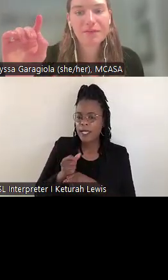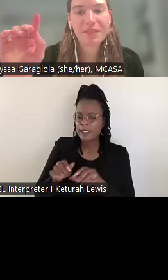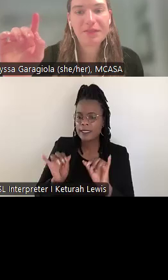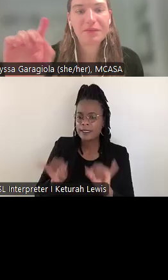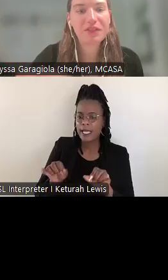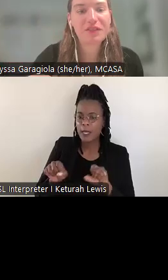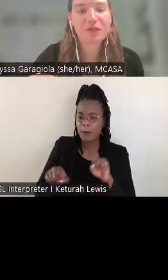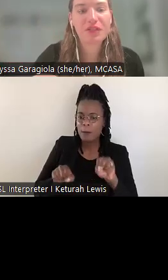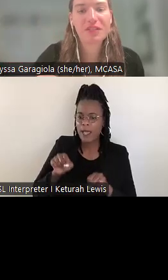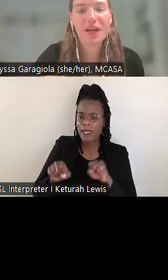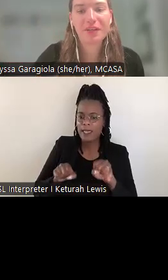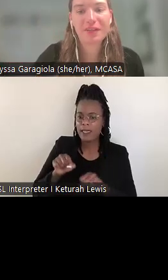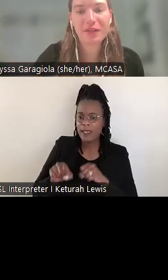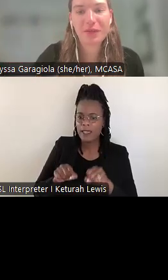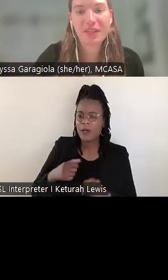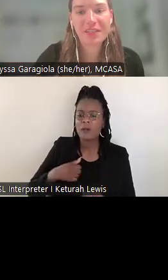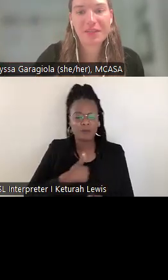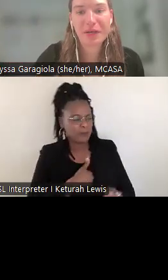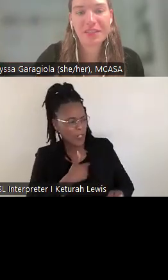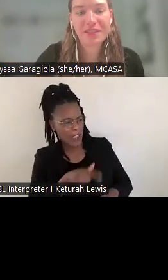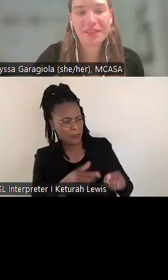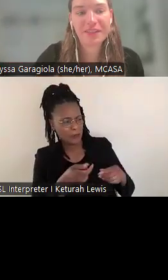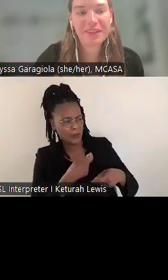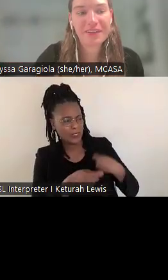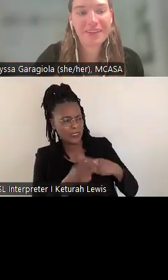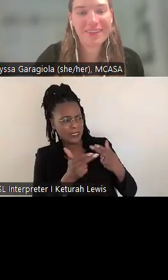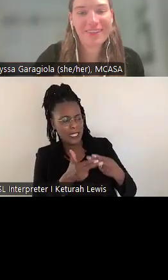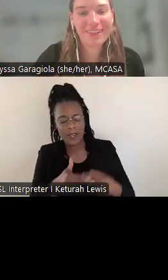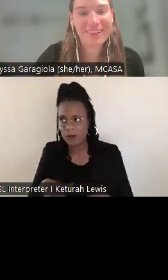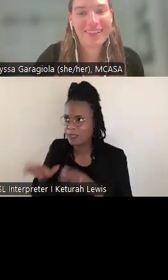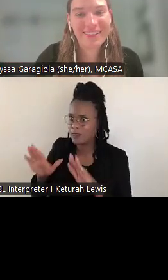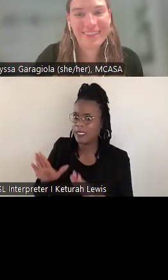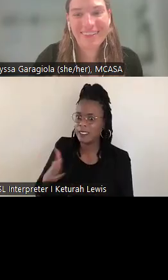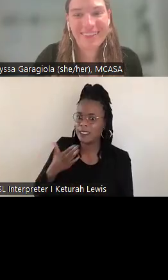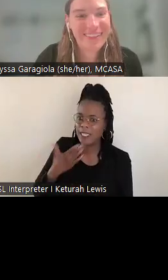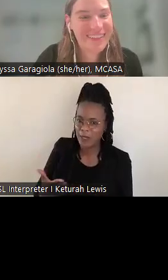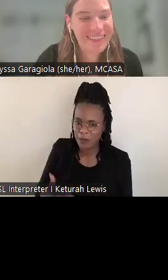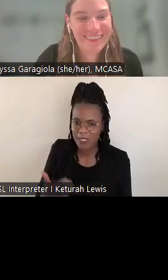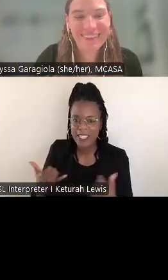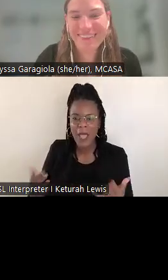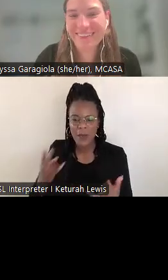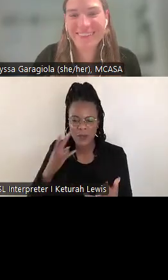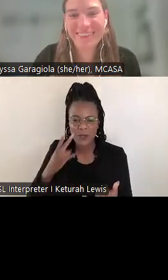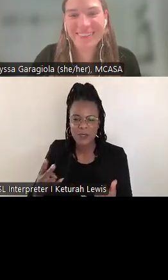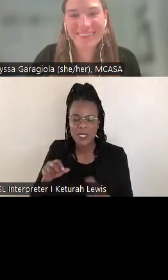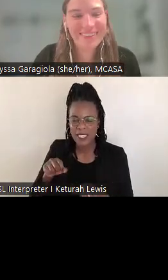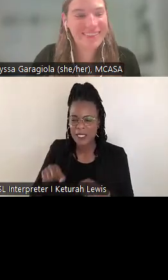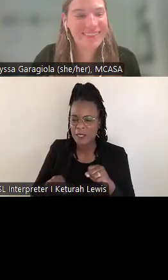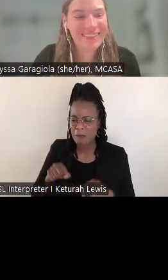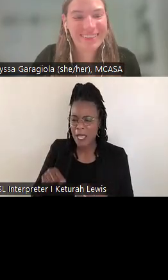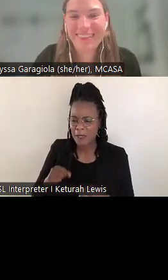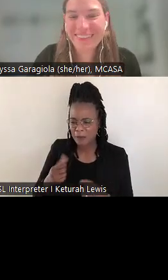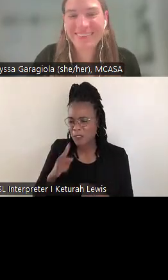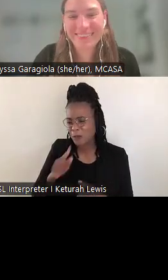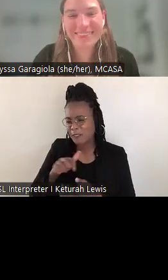sorry, equity, yep. Stephanie, you just have to switch the slide. We can't see Oh, the right, I bikes. do. I do. Sorry. Yeah, now you can see the bikes. That must have been really confusing there for a minute.